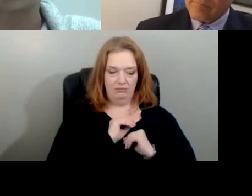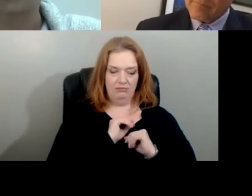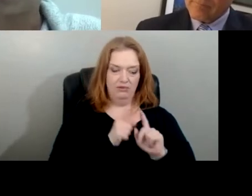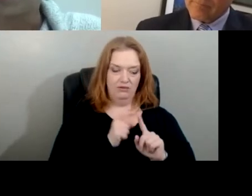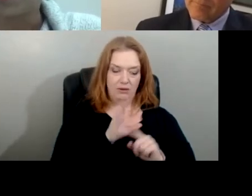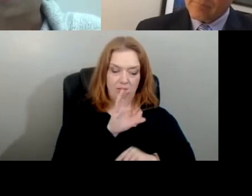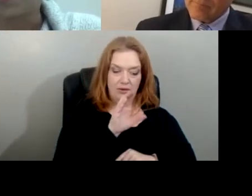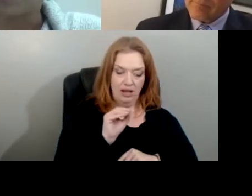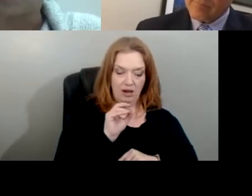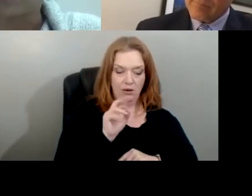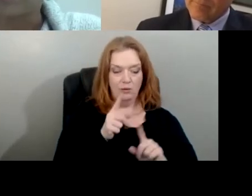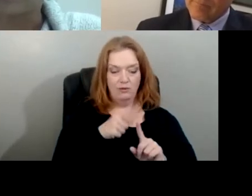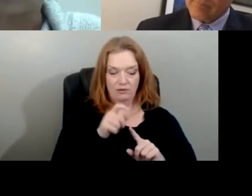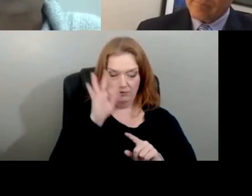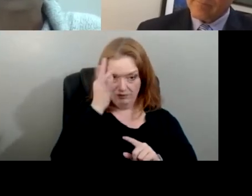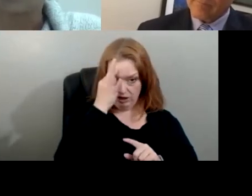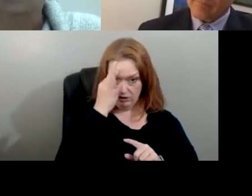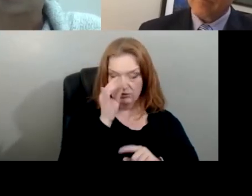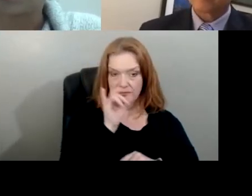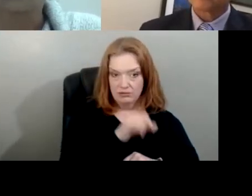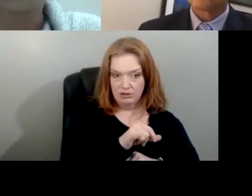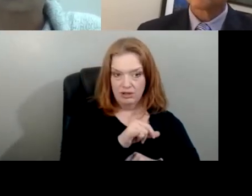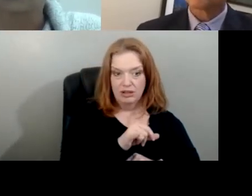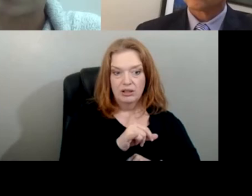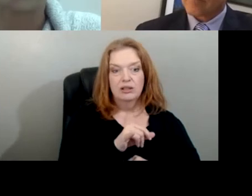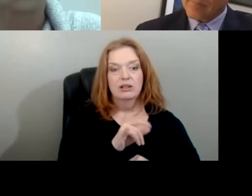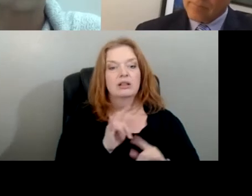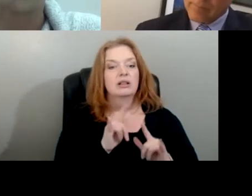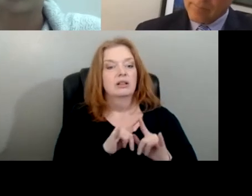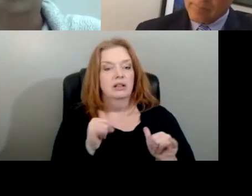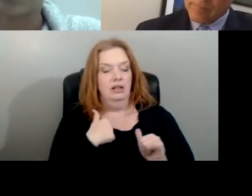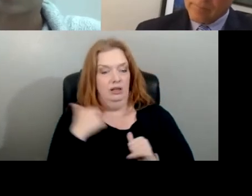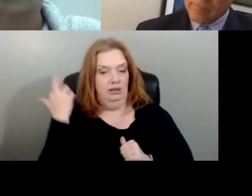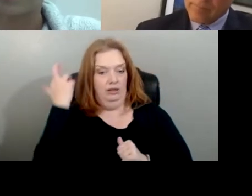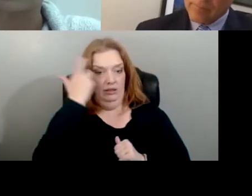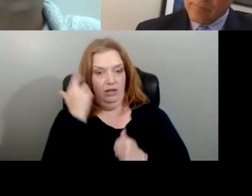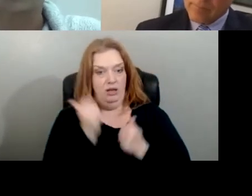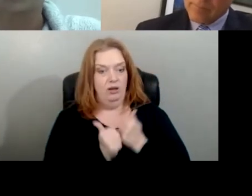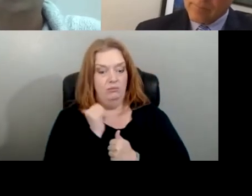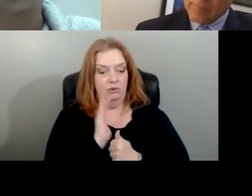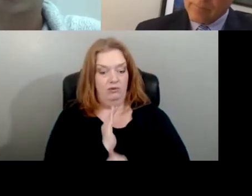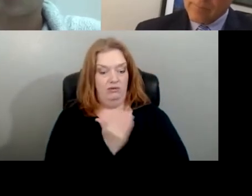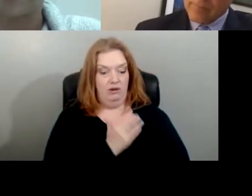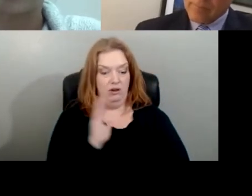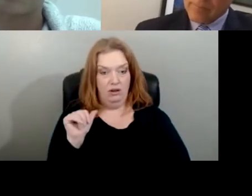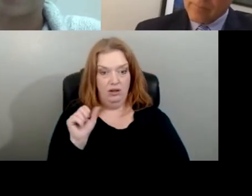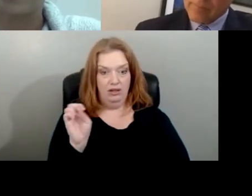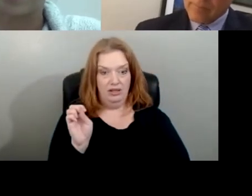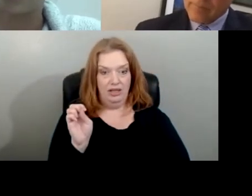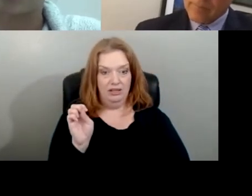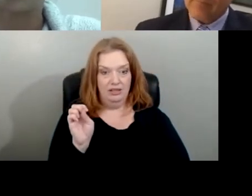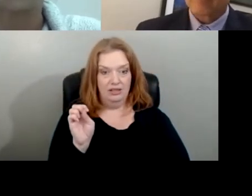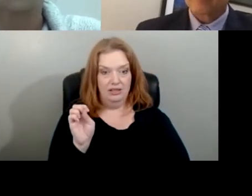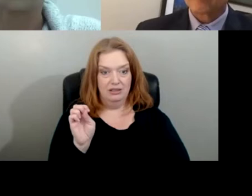federal. We had also come to the reality that most of our cases or situations don't end up making